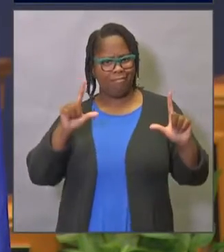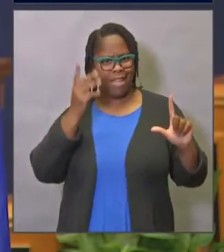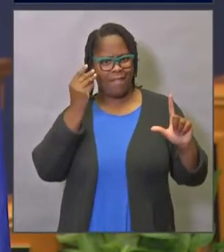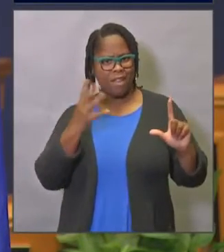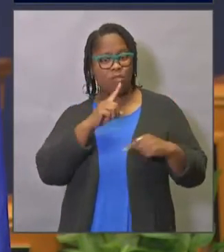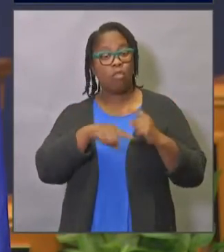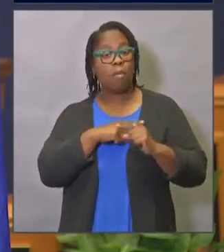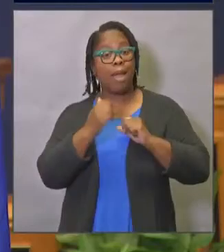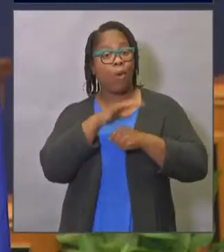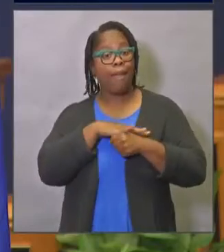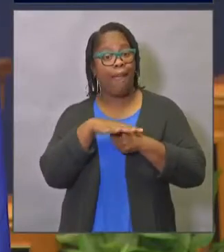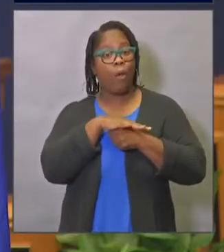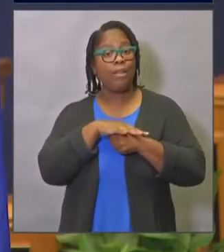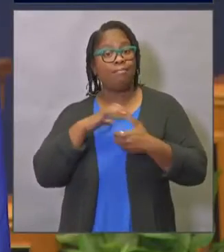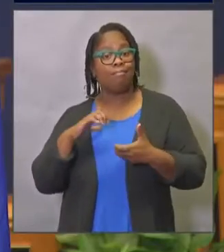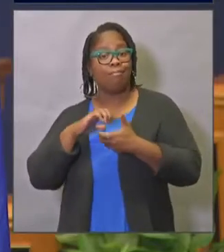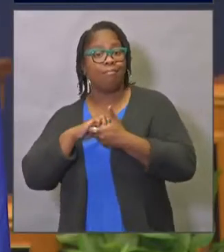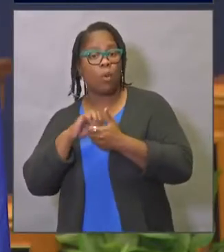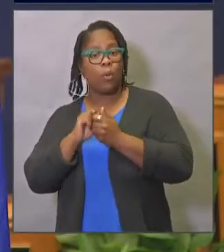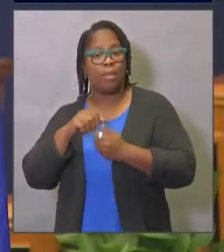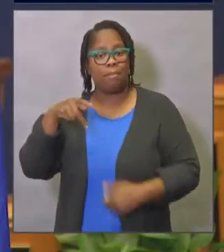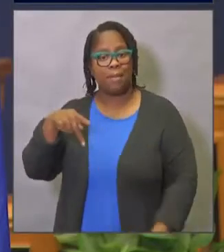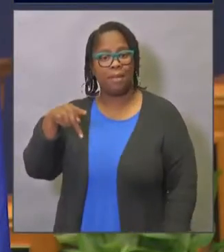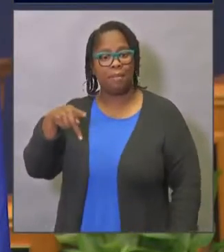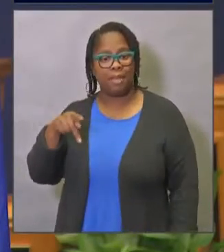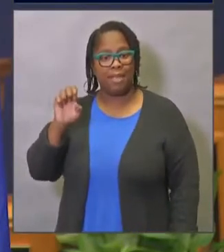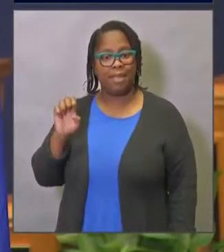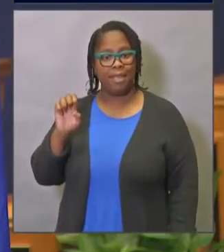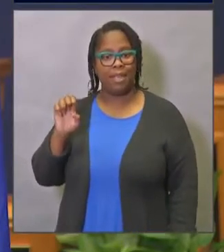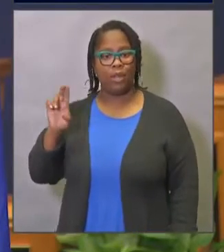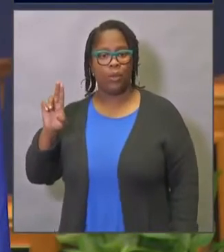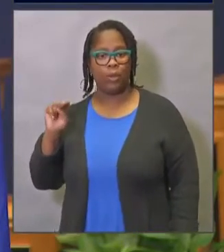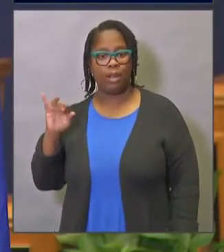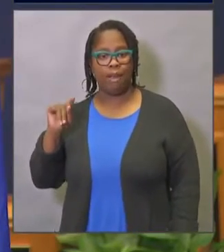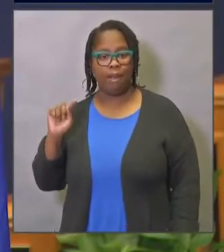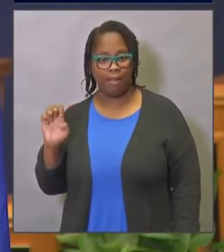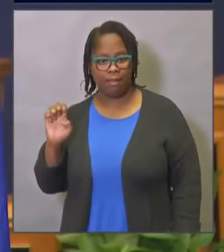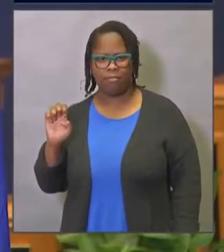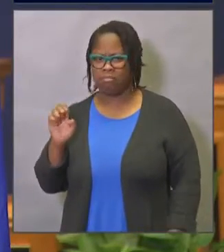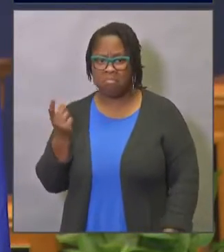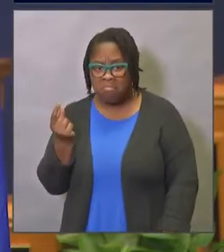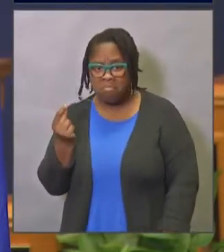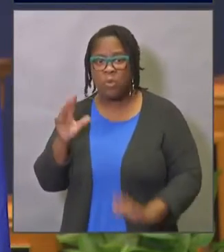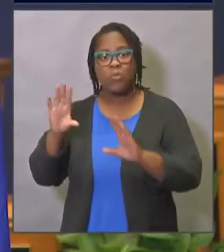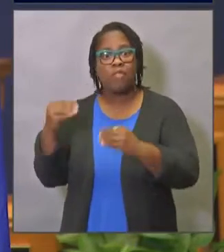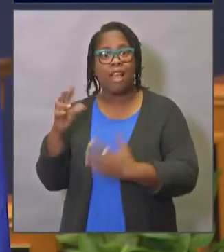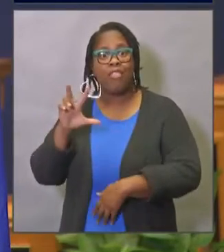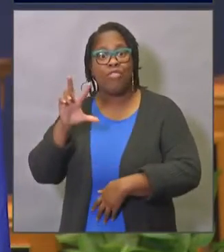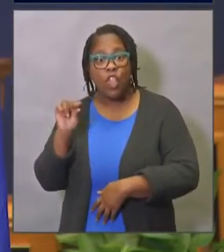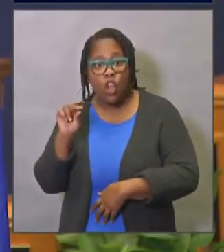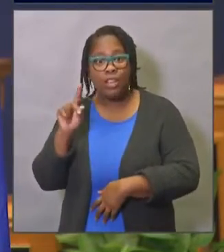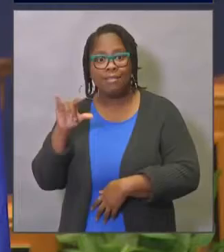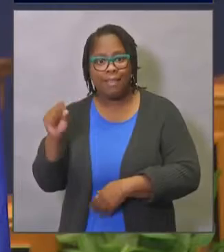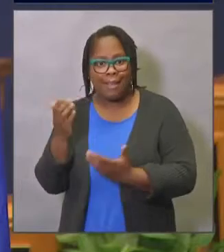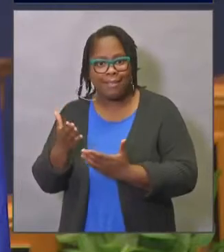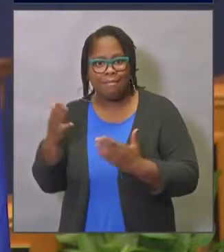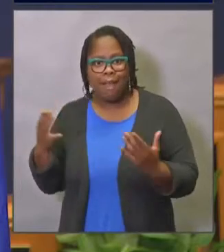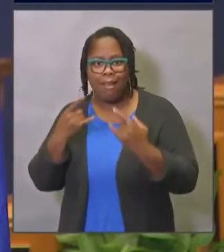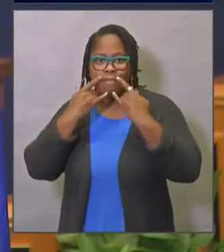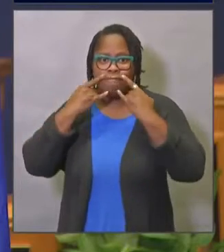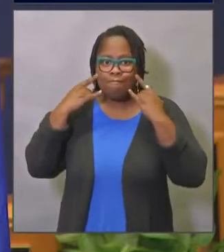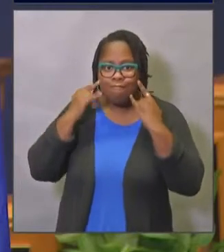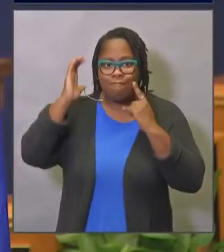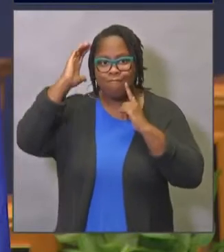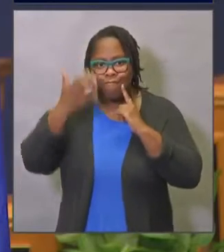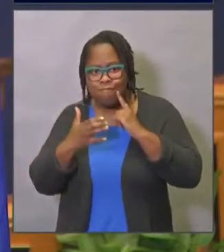county's collaboration with PPE Unite to provide free 30-day supply of personal protective equipment to businesses